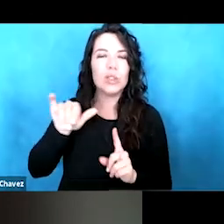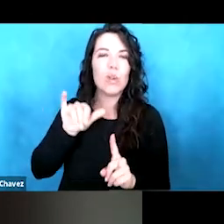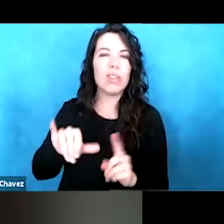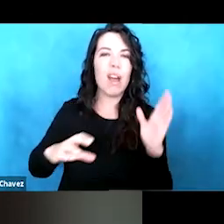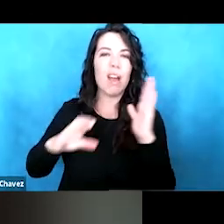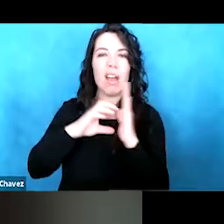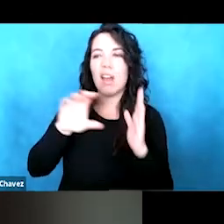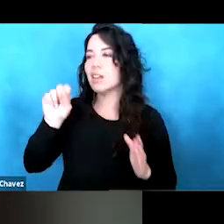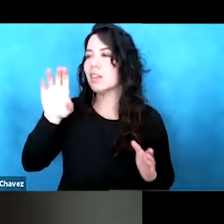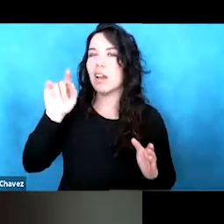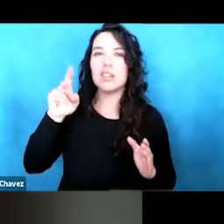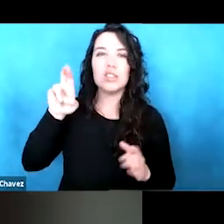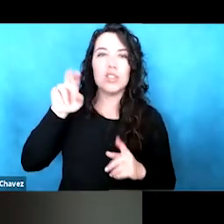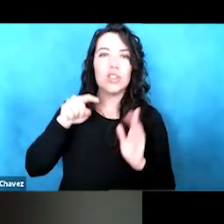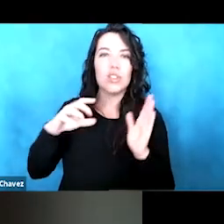we have